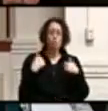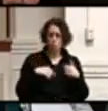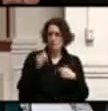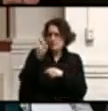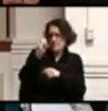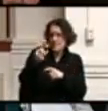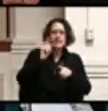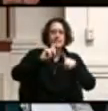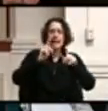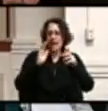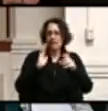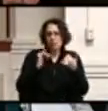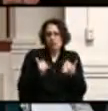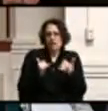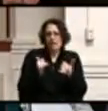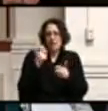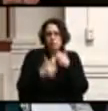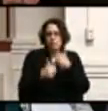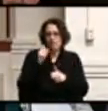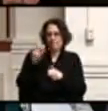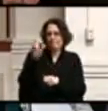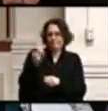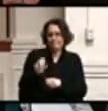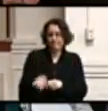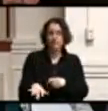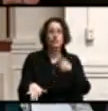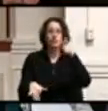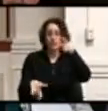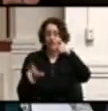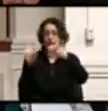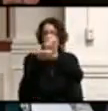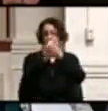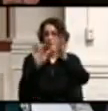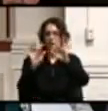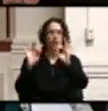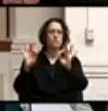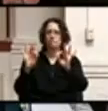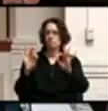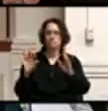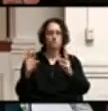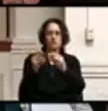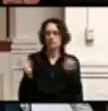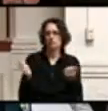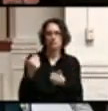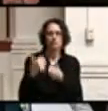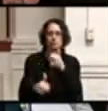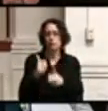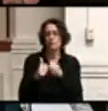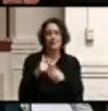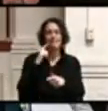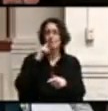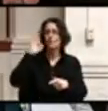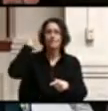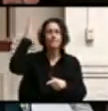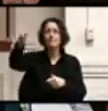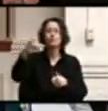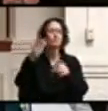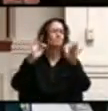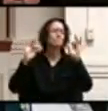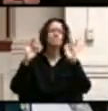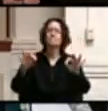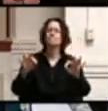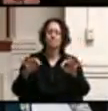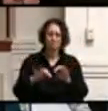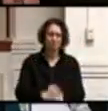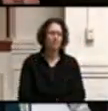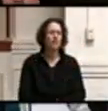and will clearly much more efficiently take us into the future. And Ray and Steve have been working hard at all the little problems and trying to fit it into this. There's been